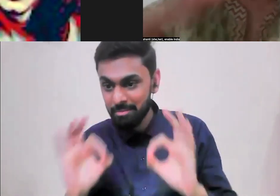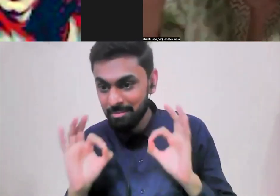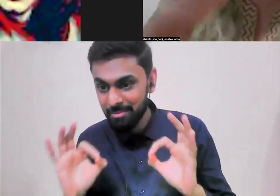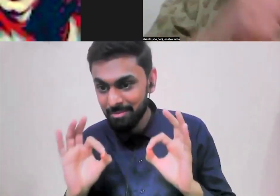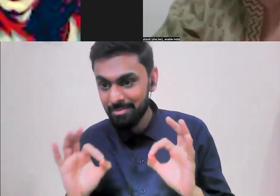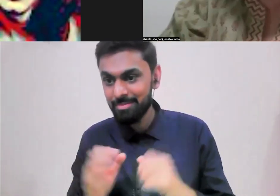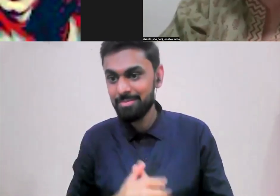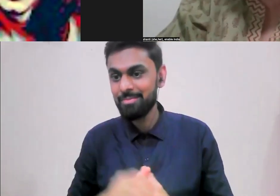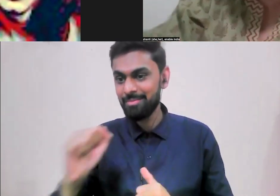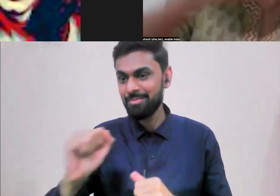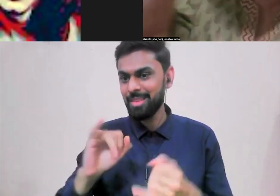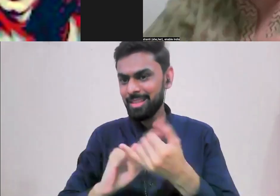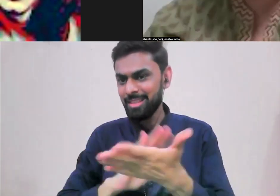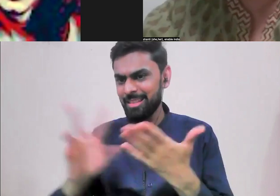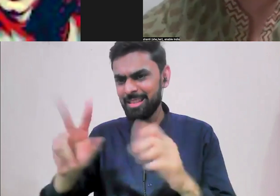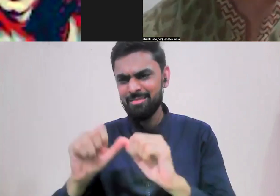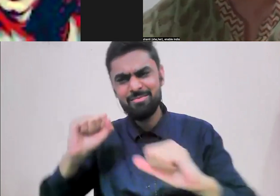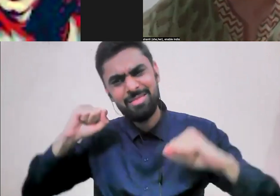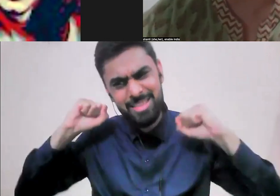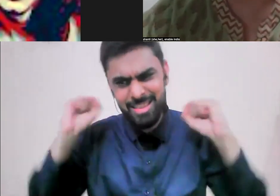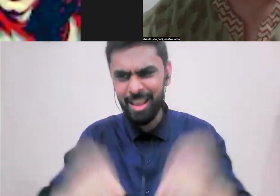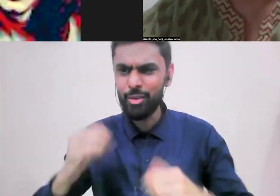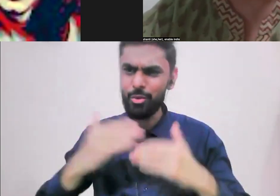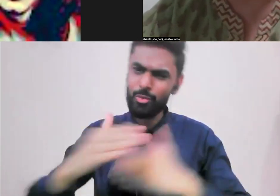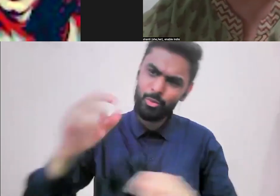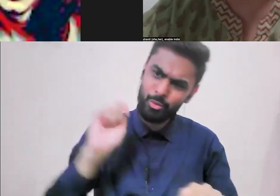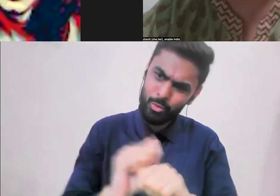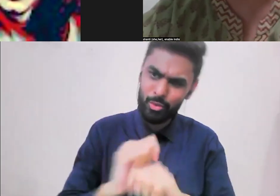Shiva. Rock, let's do,